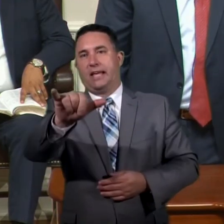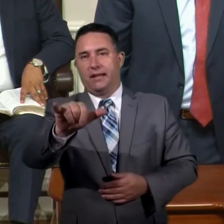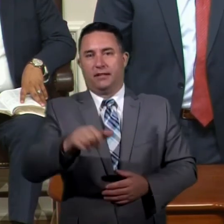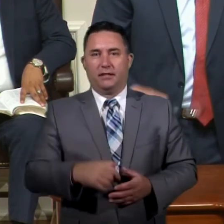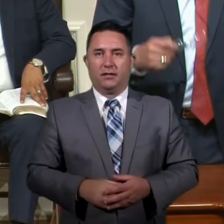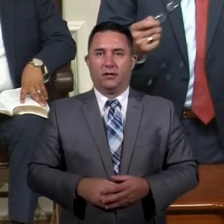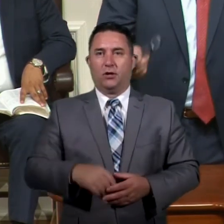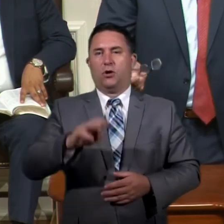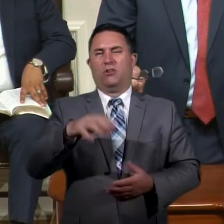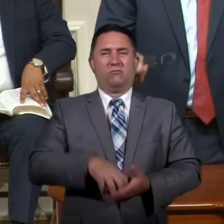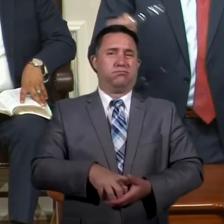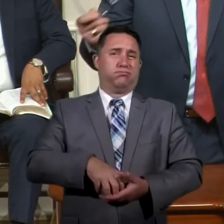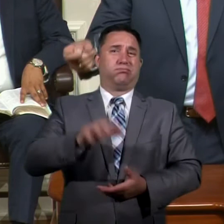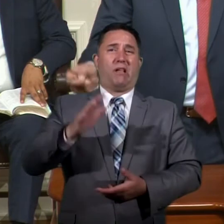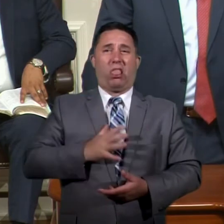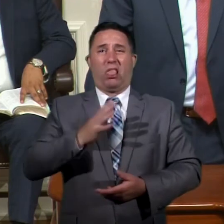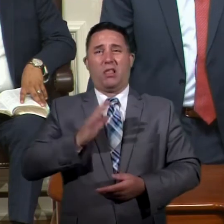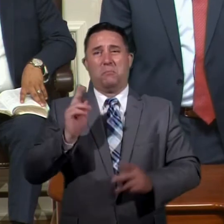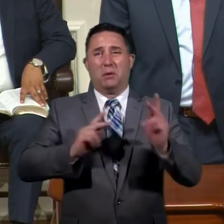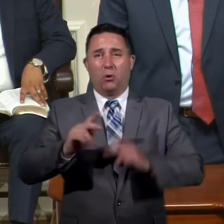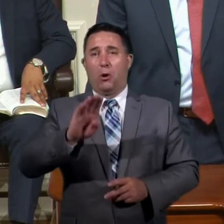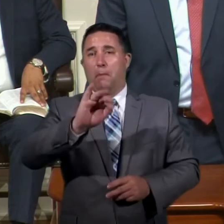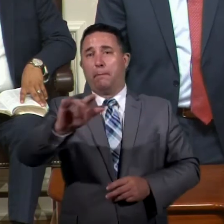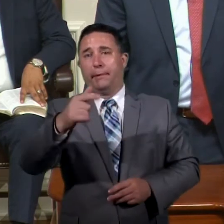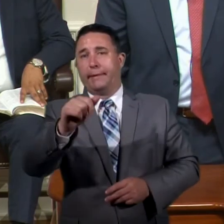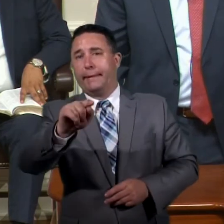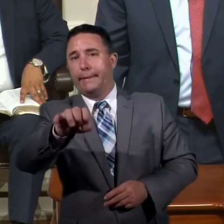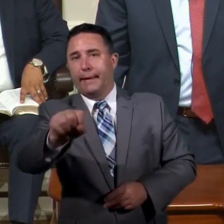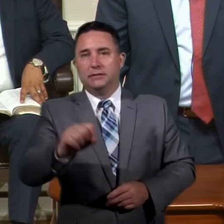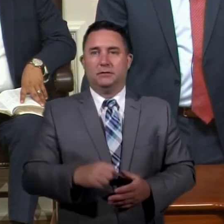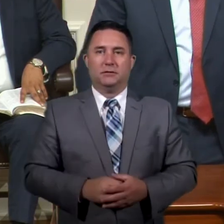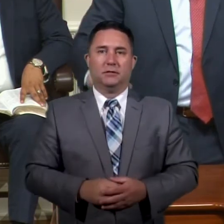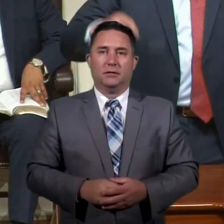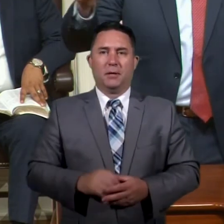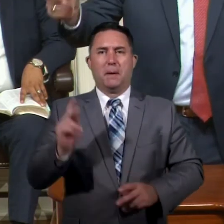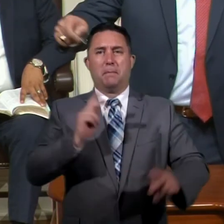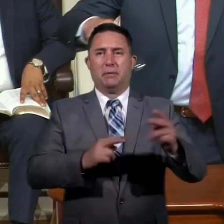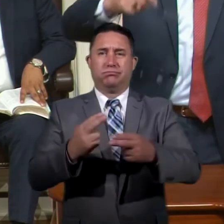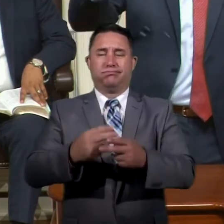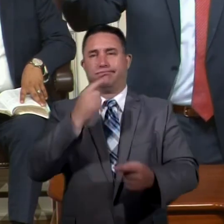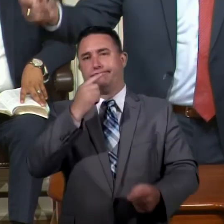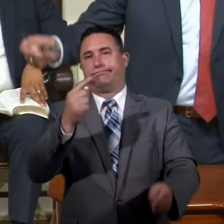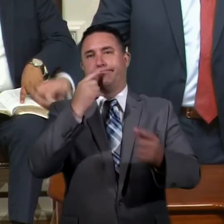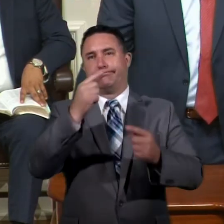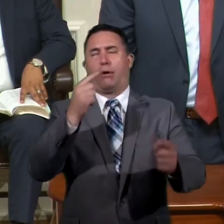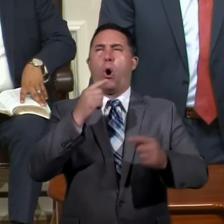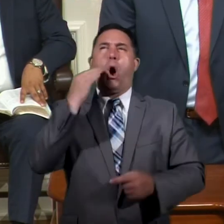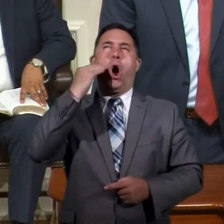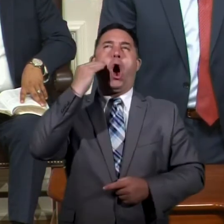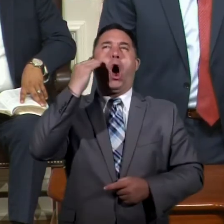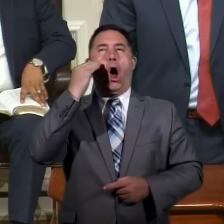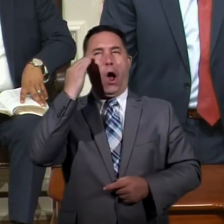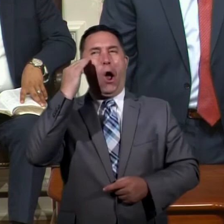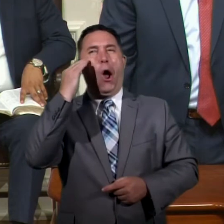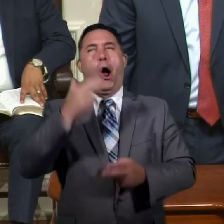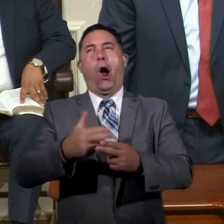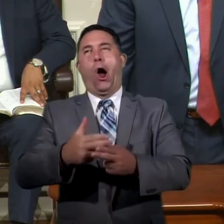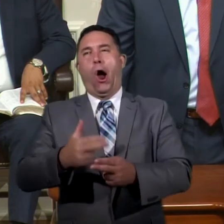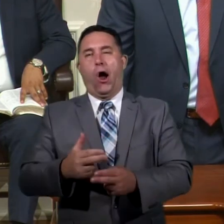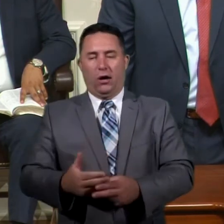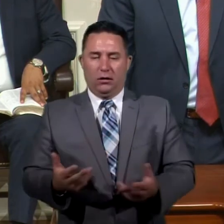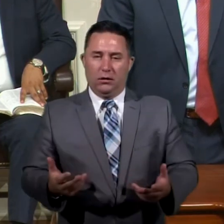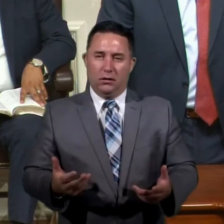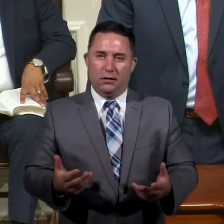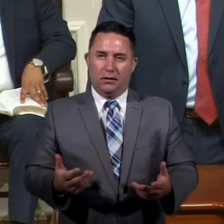Getty. Wealthy people. Bill hombres Gates. Billonarios como Bill Gates. People's names that everyone knows. Diferentes nombres que todo